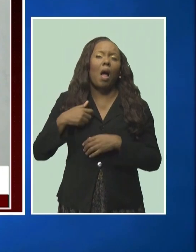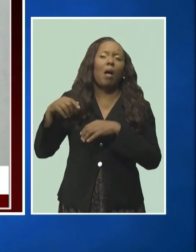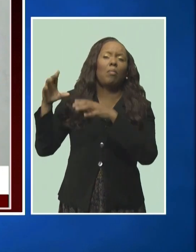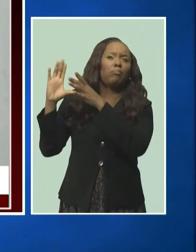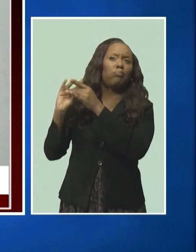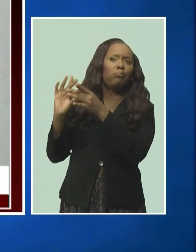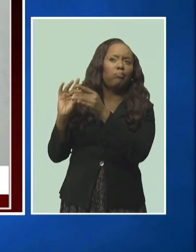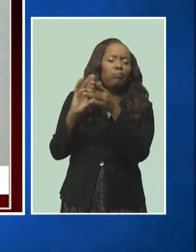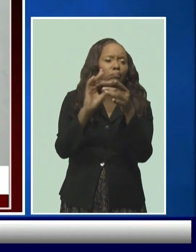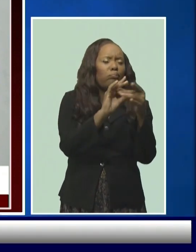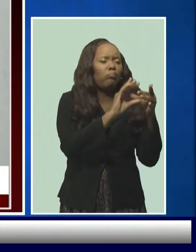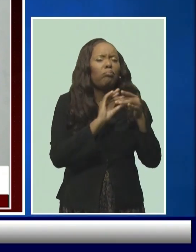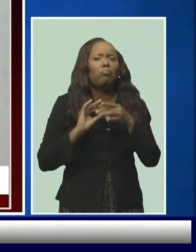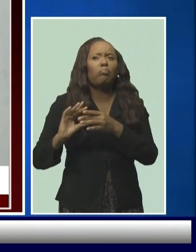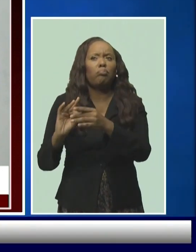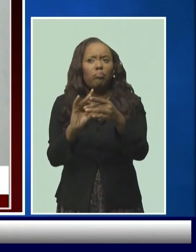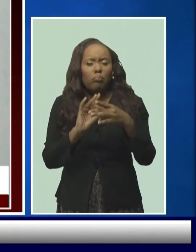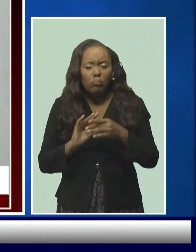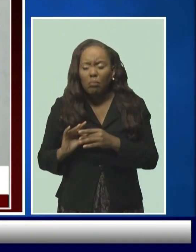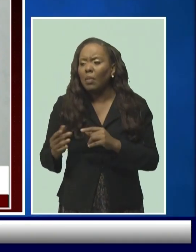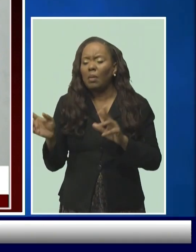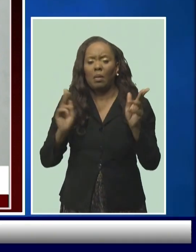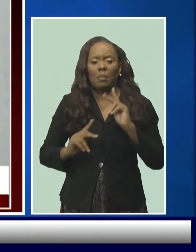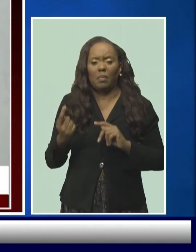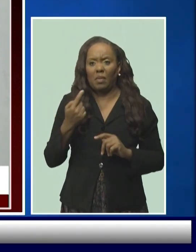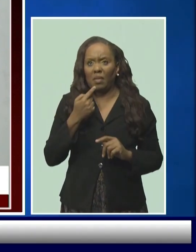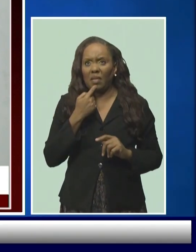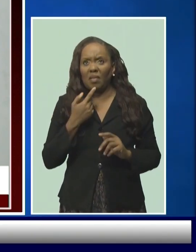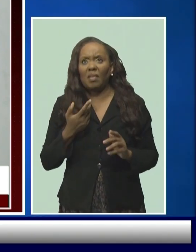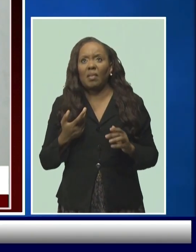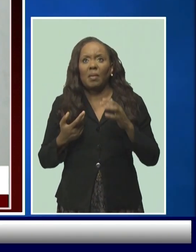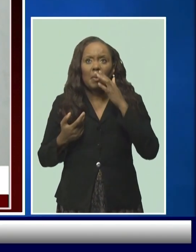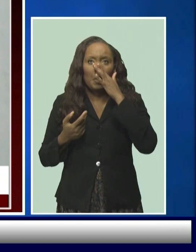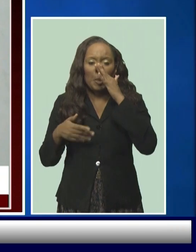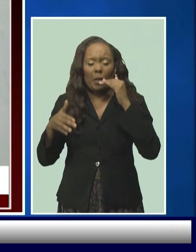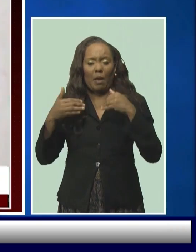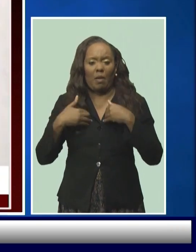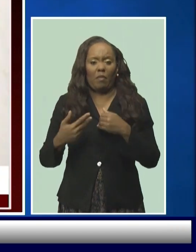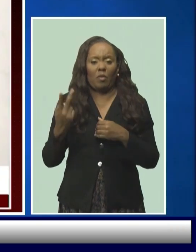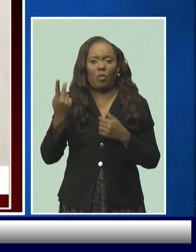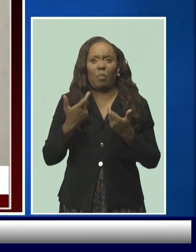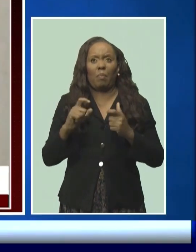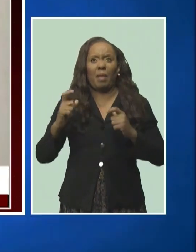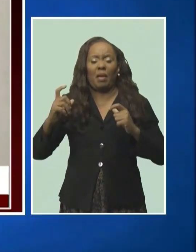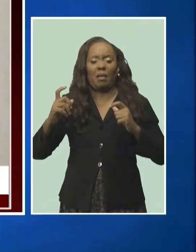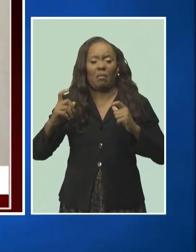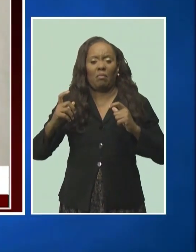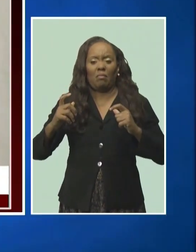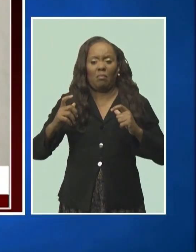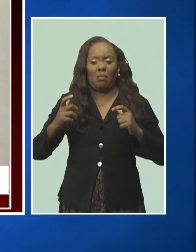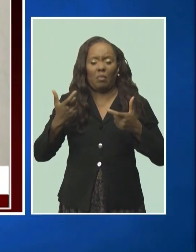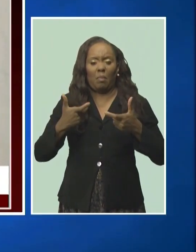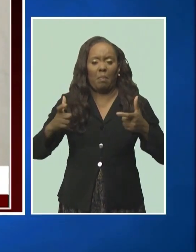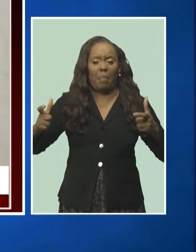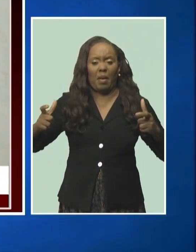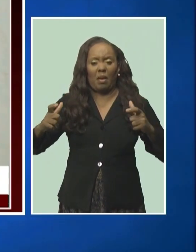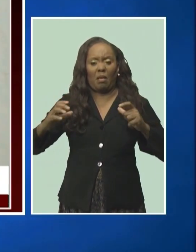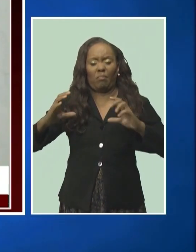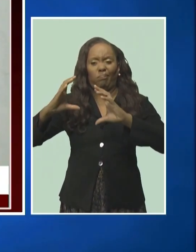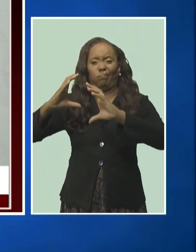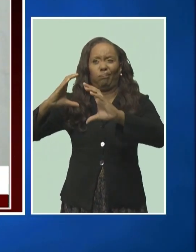there, but once you get into it, you're going to find a love. The 3-day conference is driven by youth participation